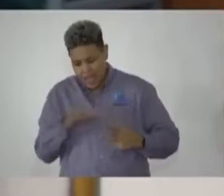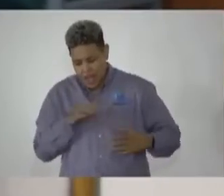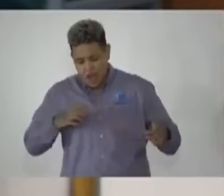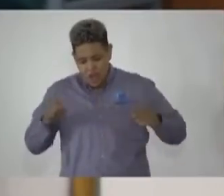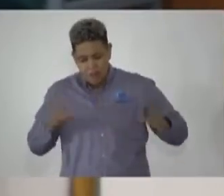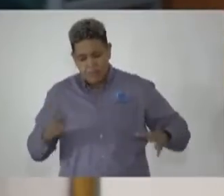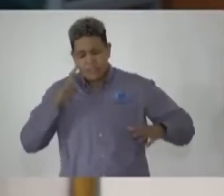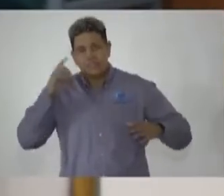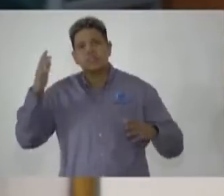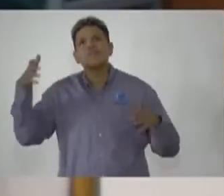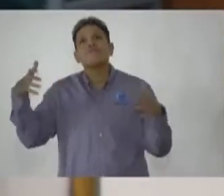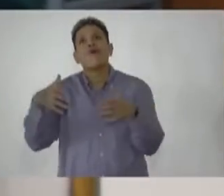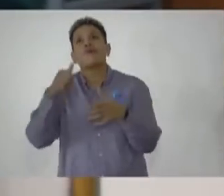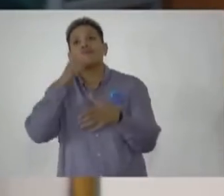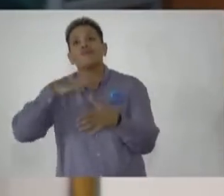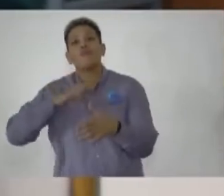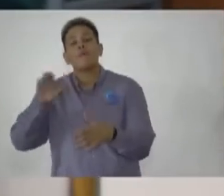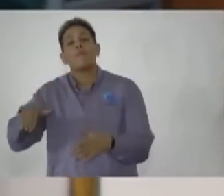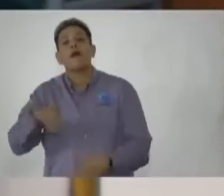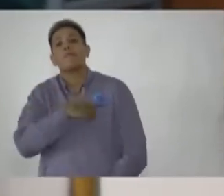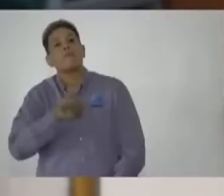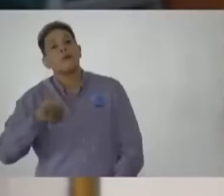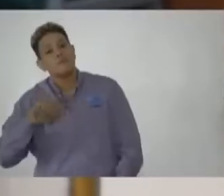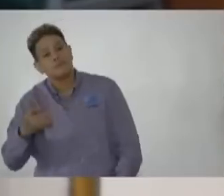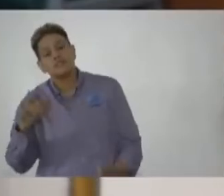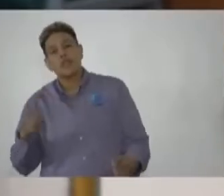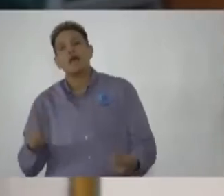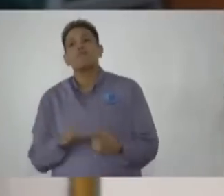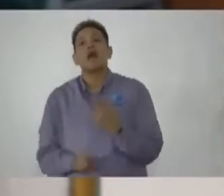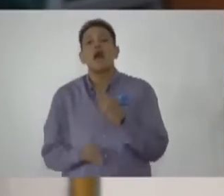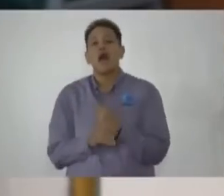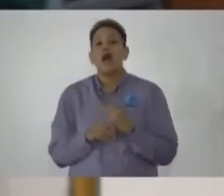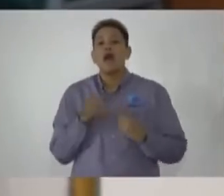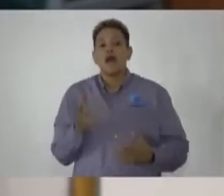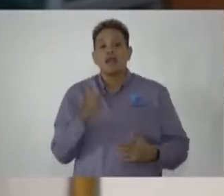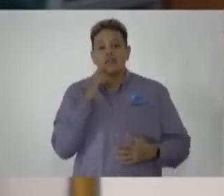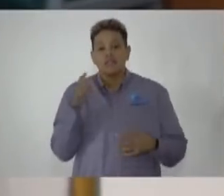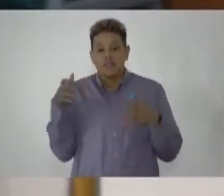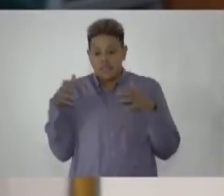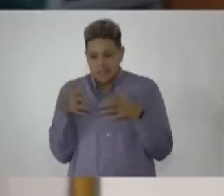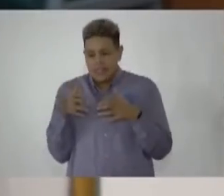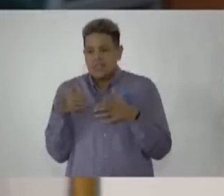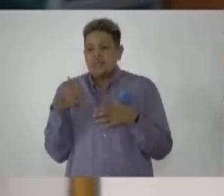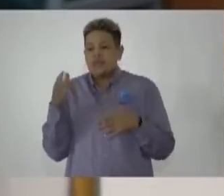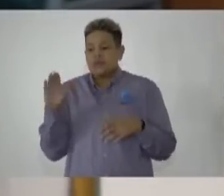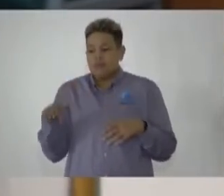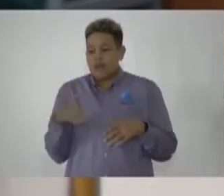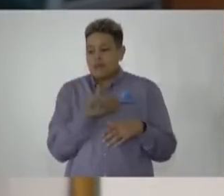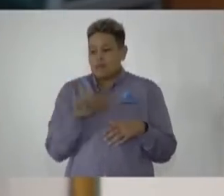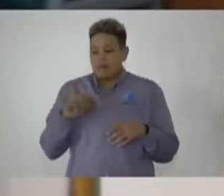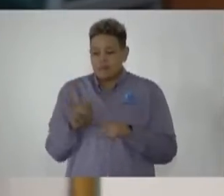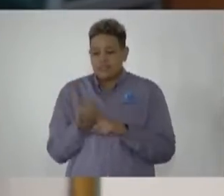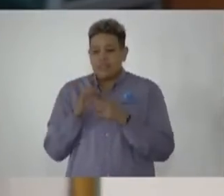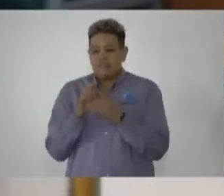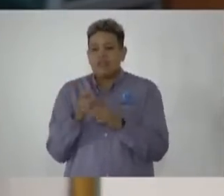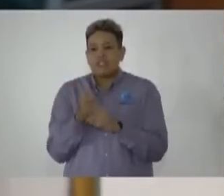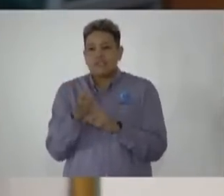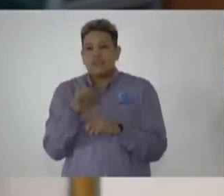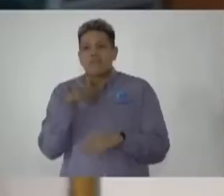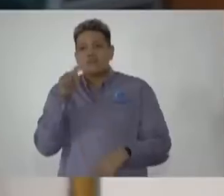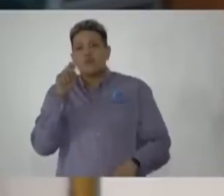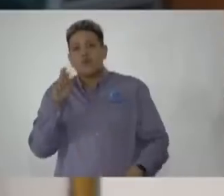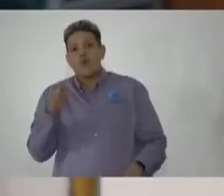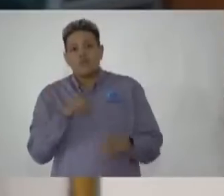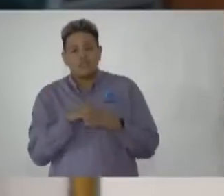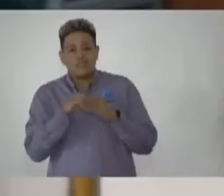the Caucus of Women Parliamentarians. And whereas, the Caucus of Women Parliamentarians does not have a terms of reference